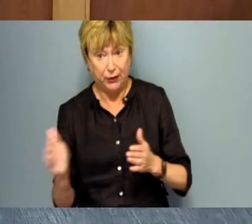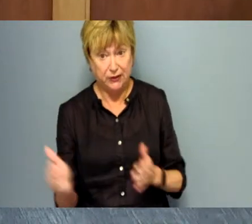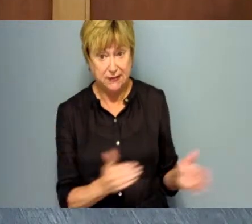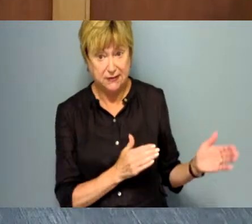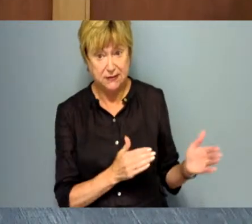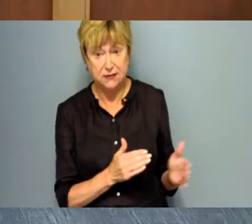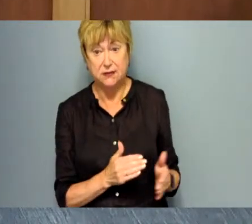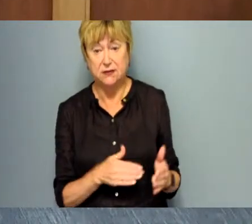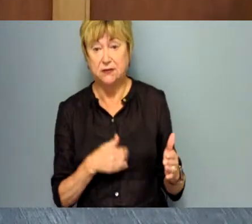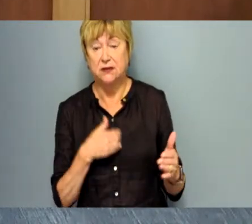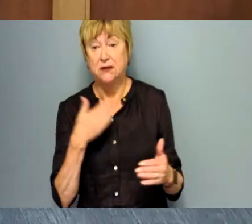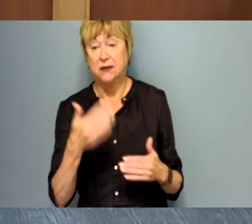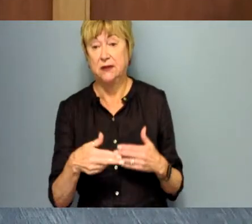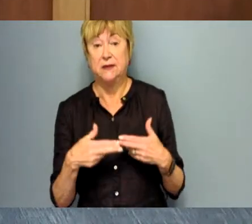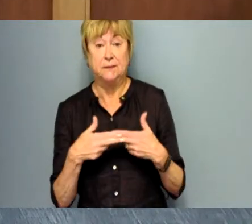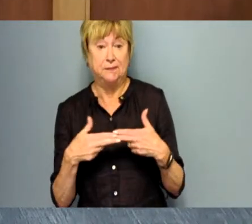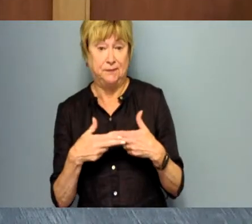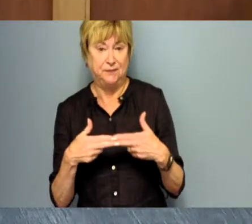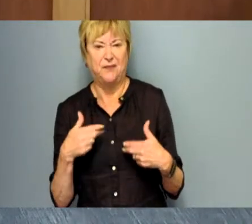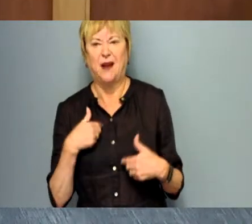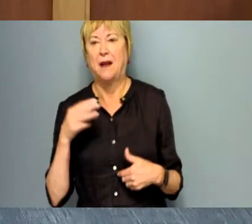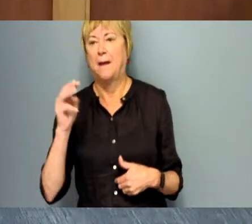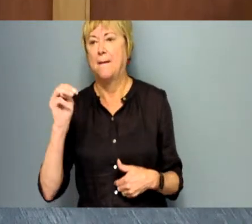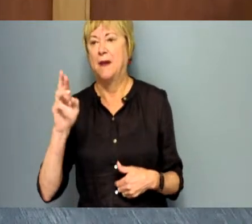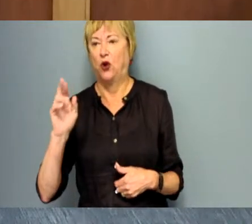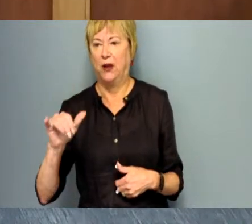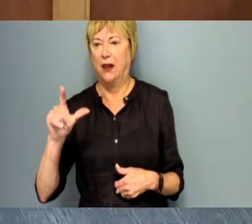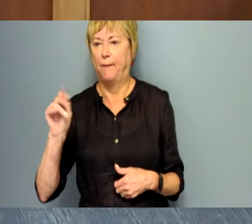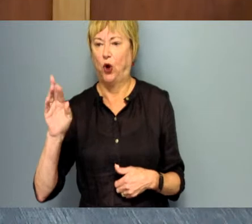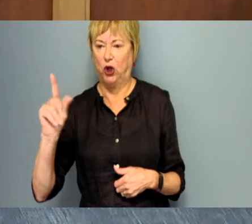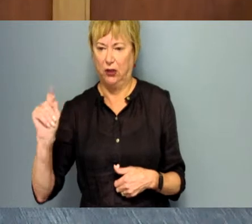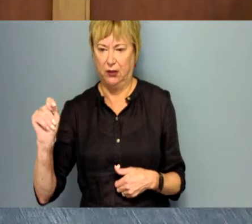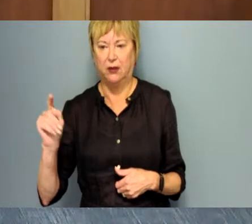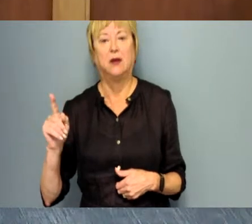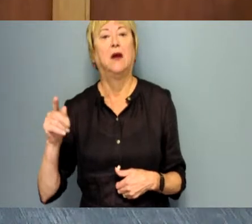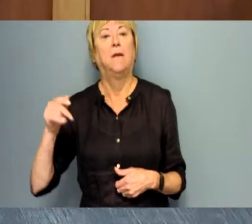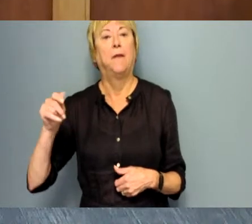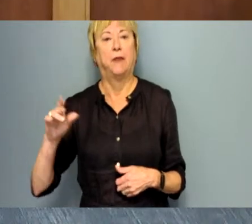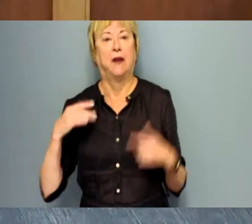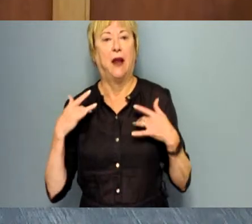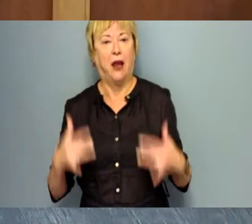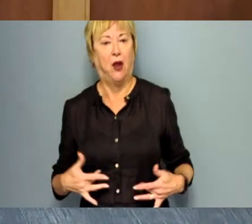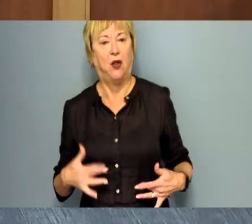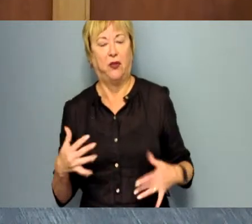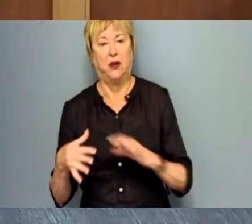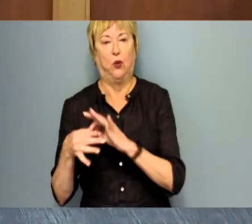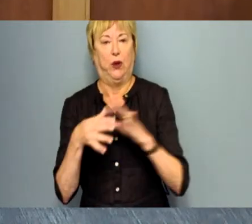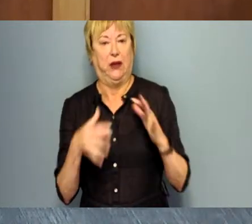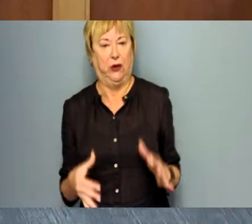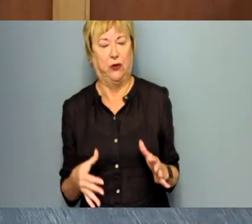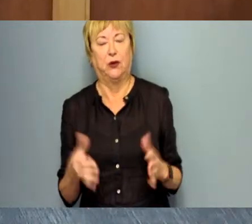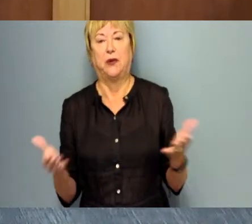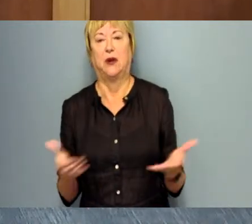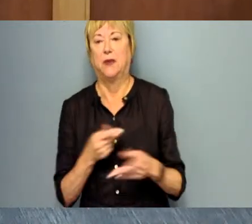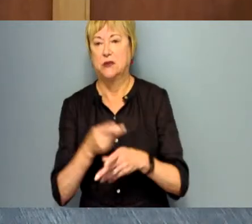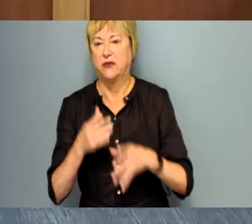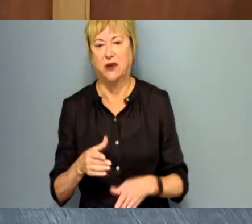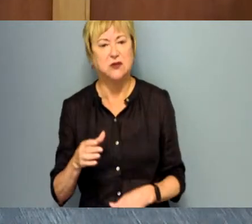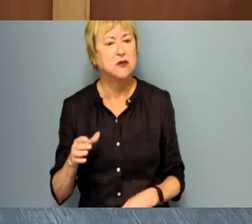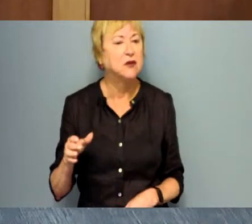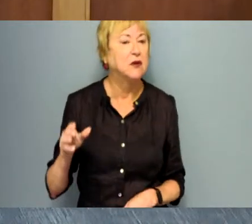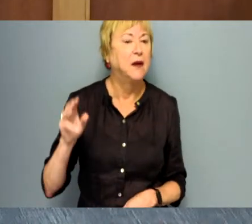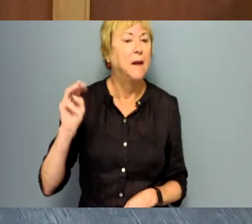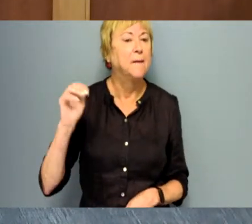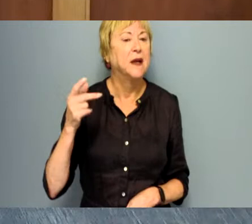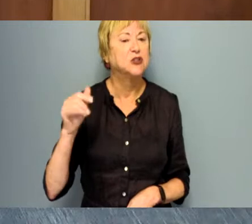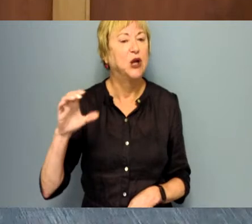slide. And like you said, I'm Mary Limbert. I'm a public health preparedness planner, MRC coordinator. And here with me is my supervisor, Fallon Maggio. She's